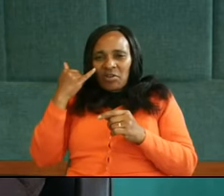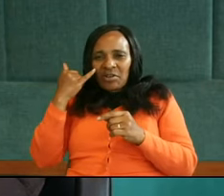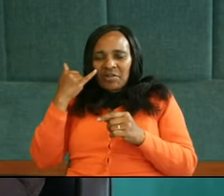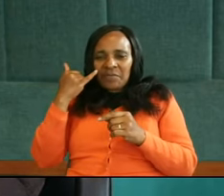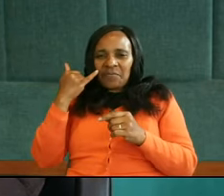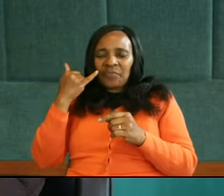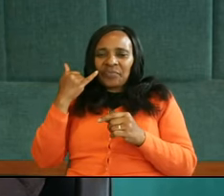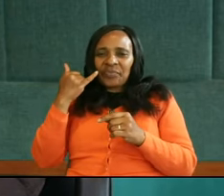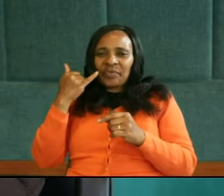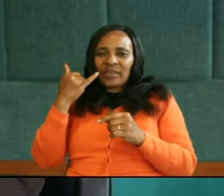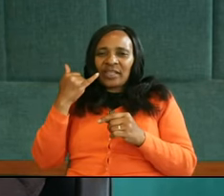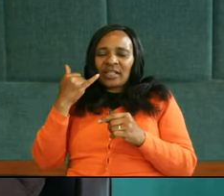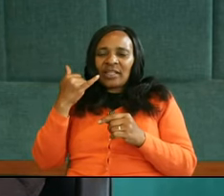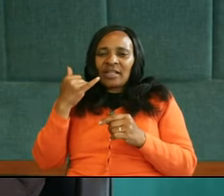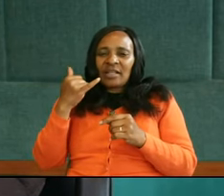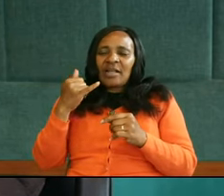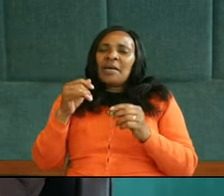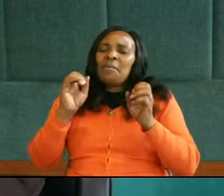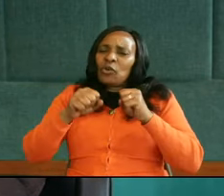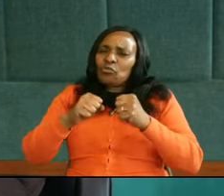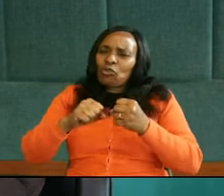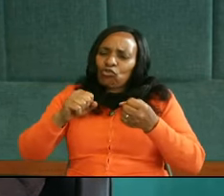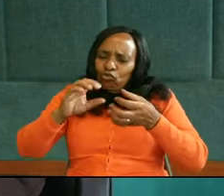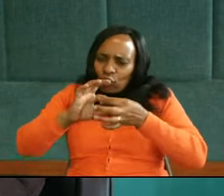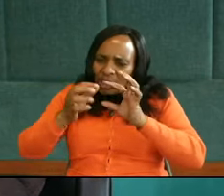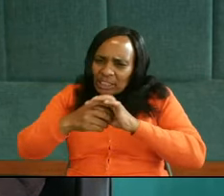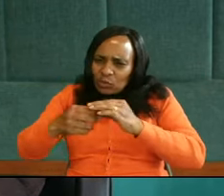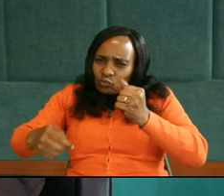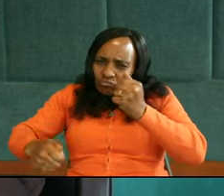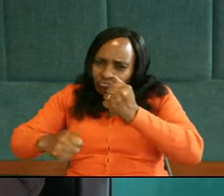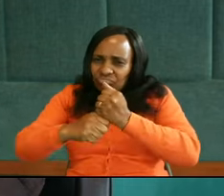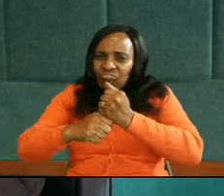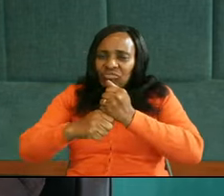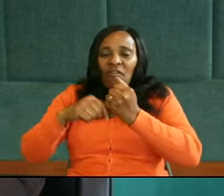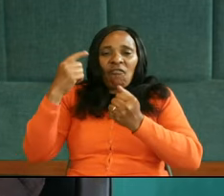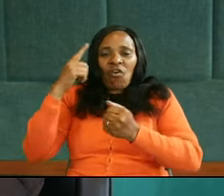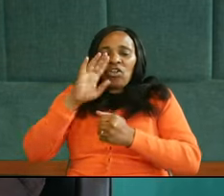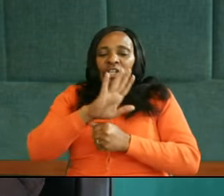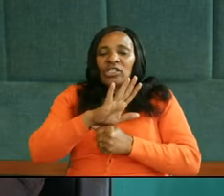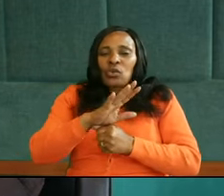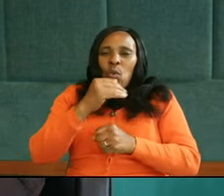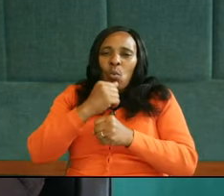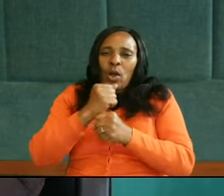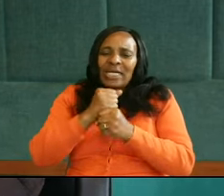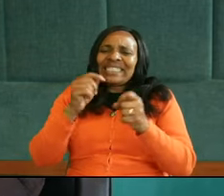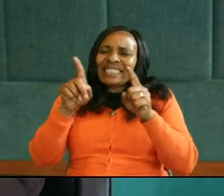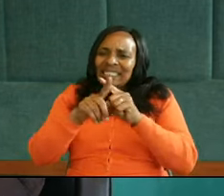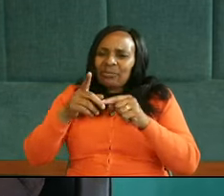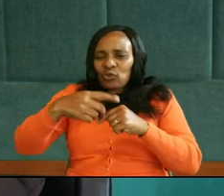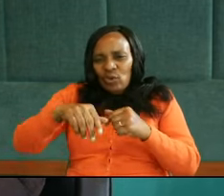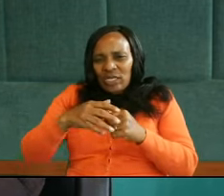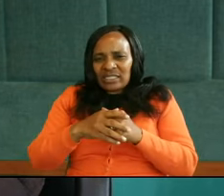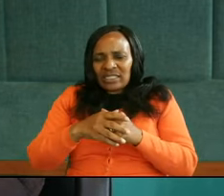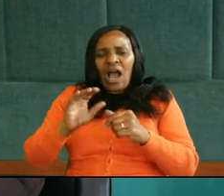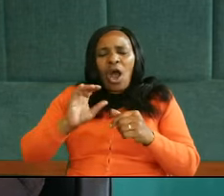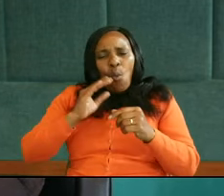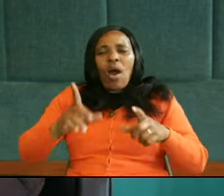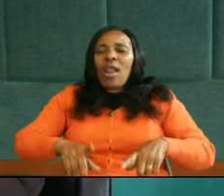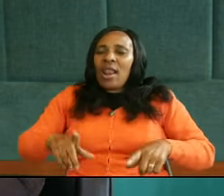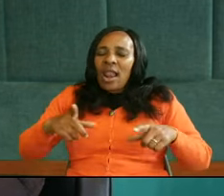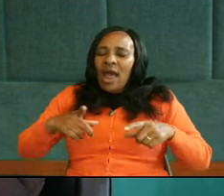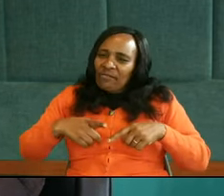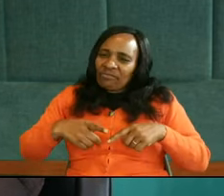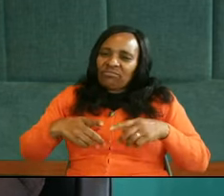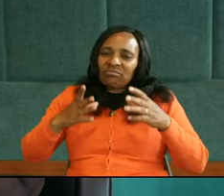disconnected. A light bulb needs to be connected to the electric current for it to work. That is the same thing with us. Our lifeline is